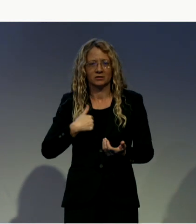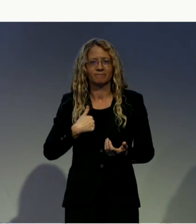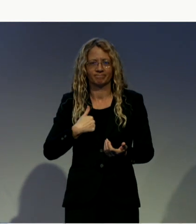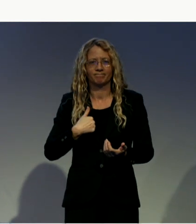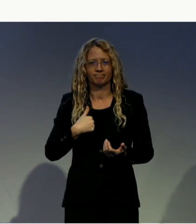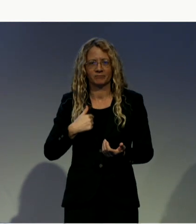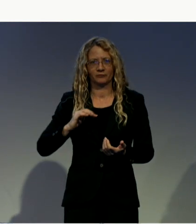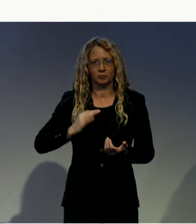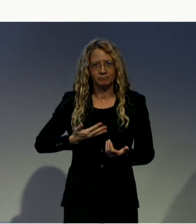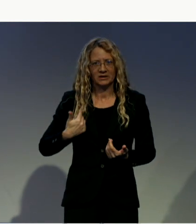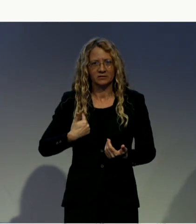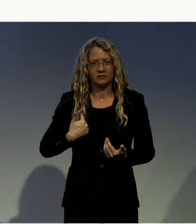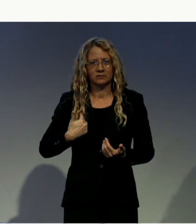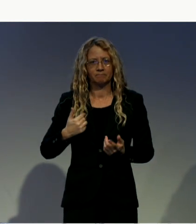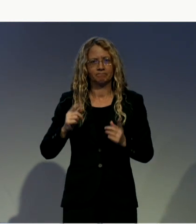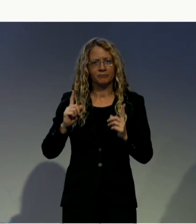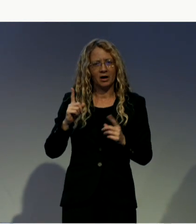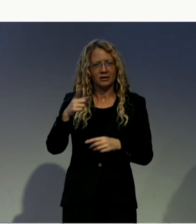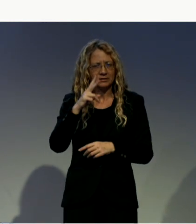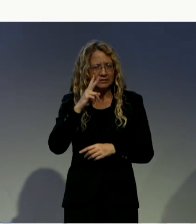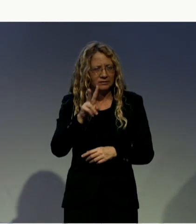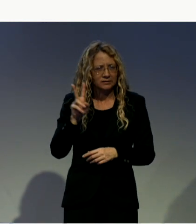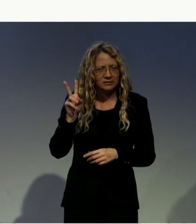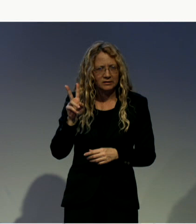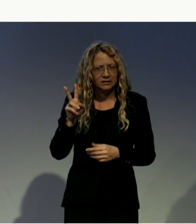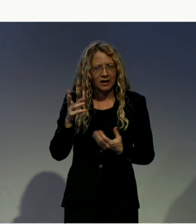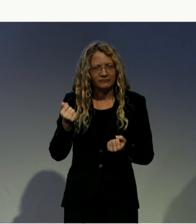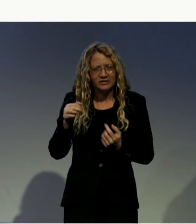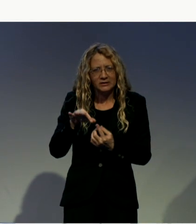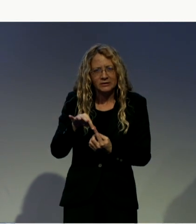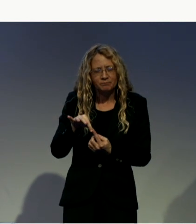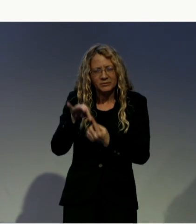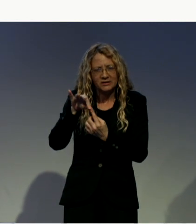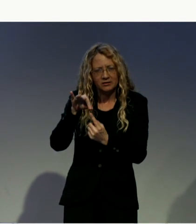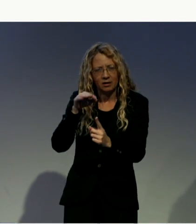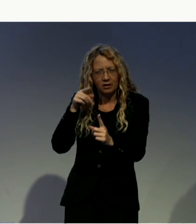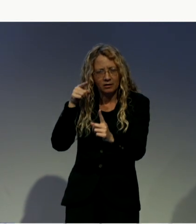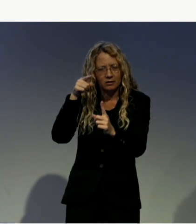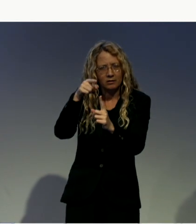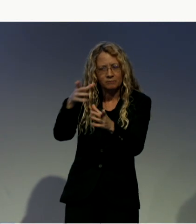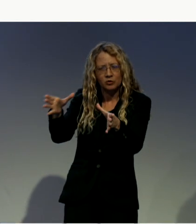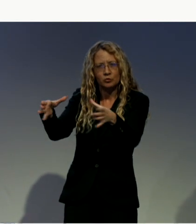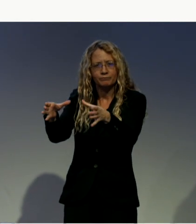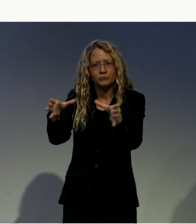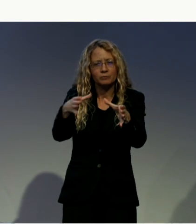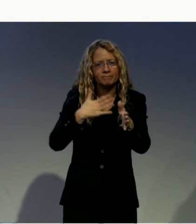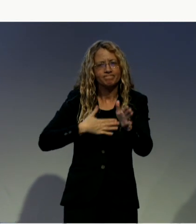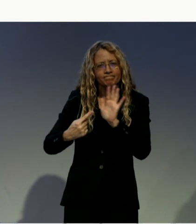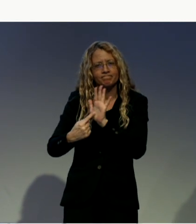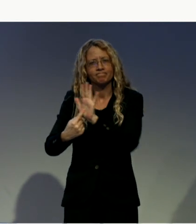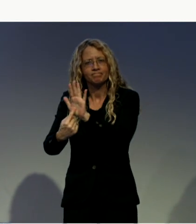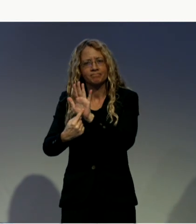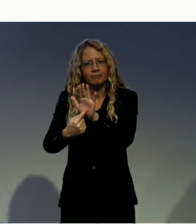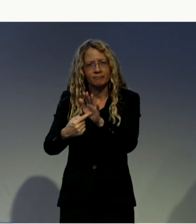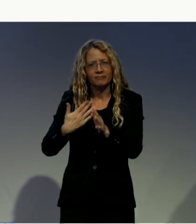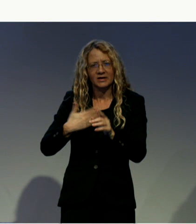realized that there are certain audiences that their stories were not told the way they were supposed to be told. And that inspired